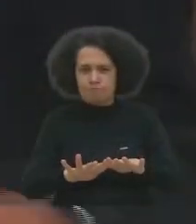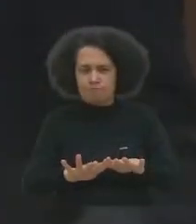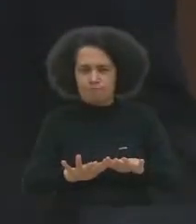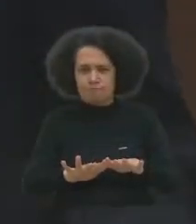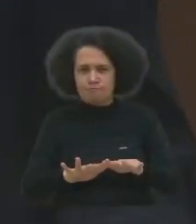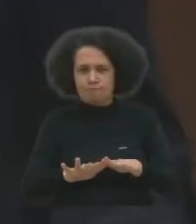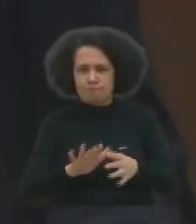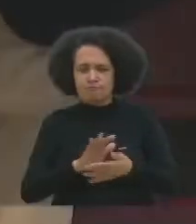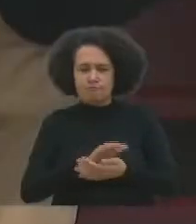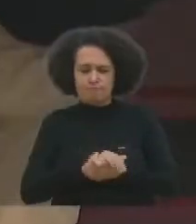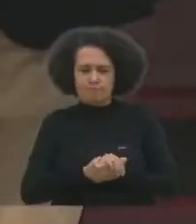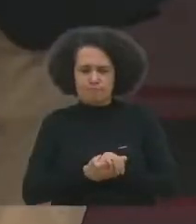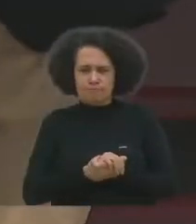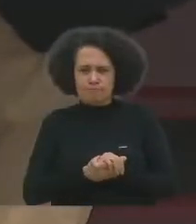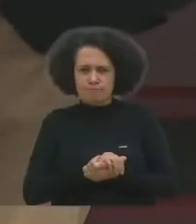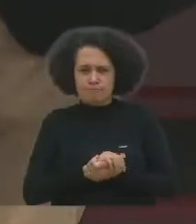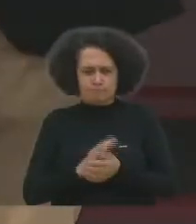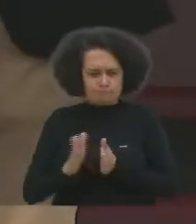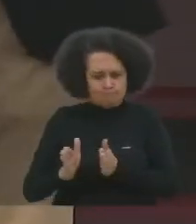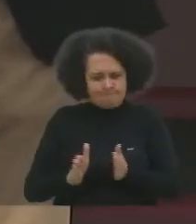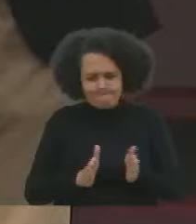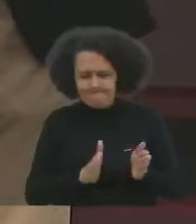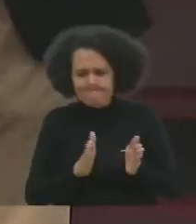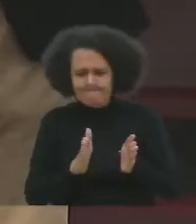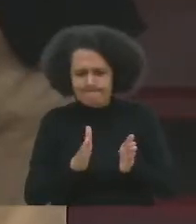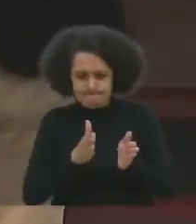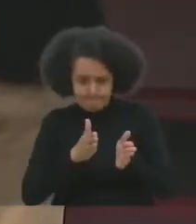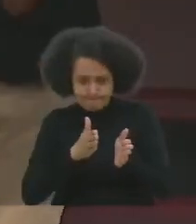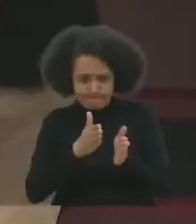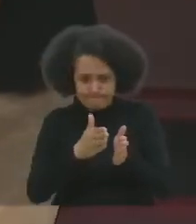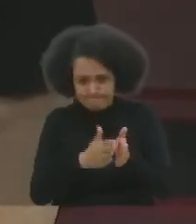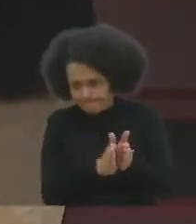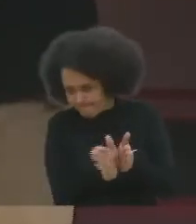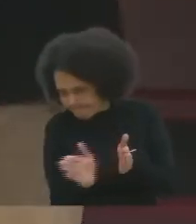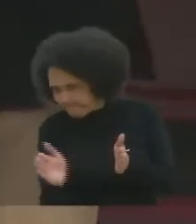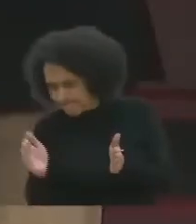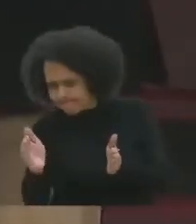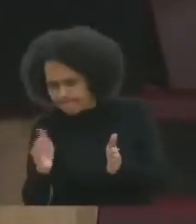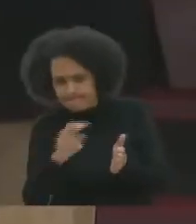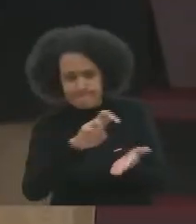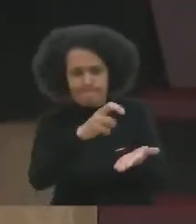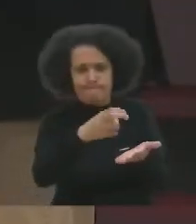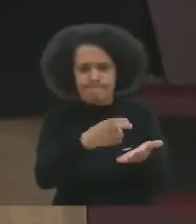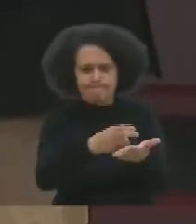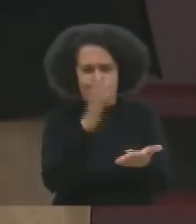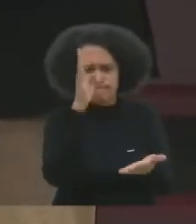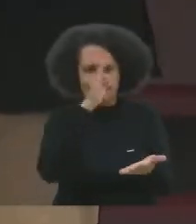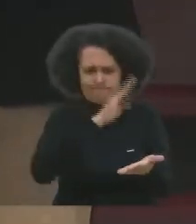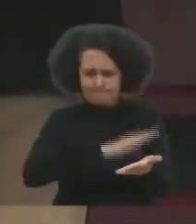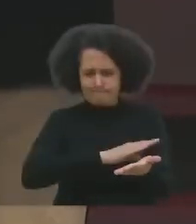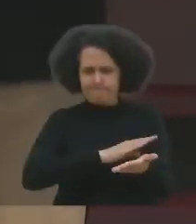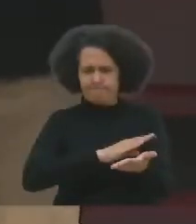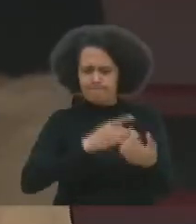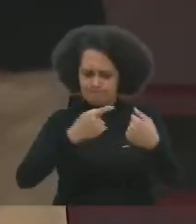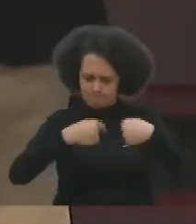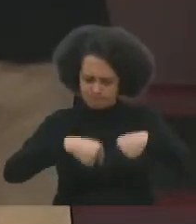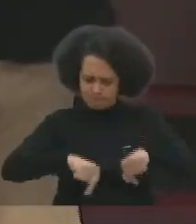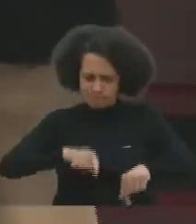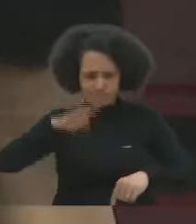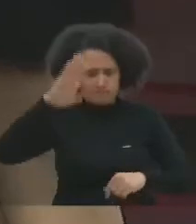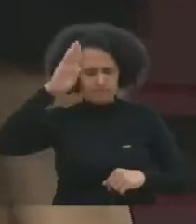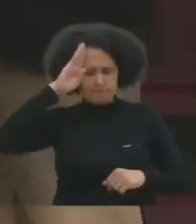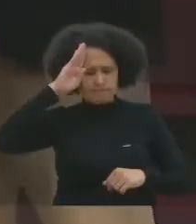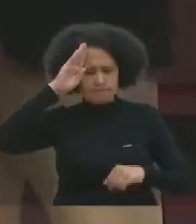Olha, desvie-se da morte e da maldição. And let us march on in battle. E vamos marchar